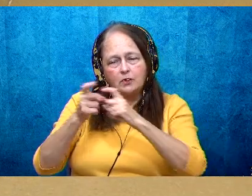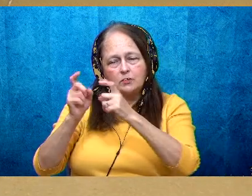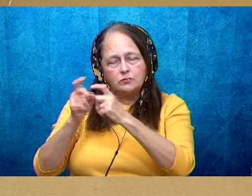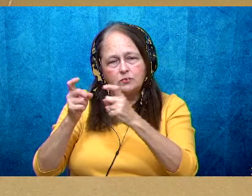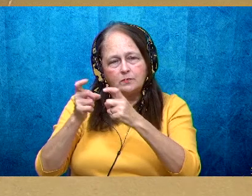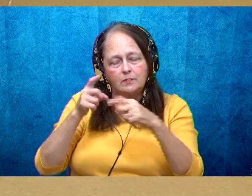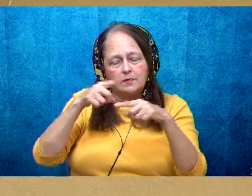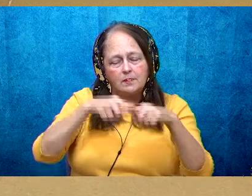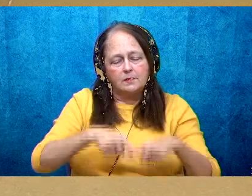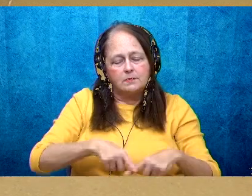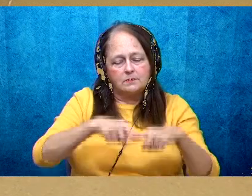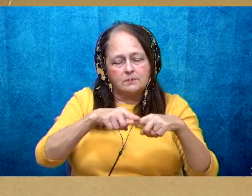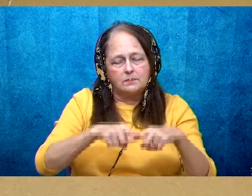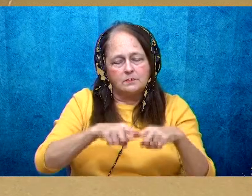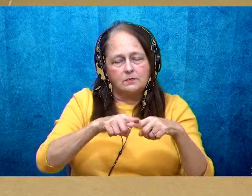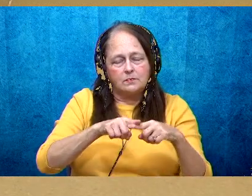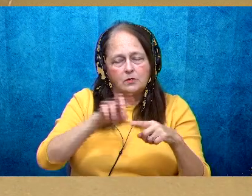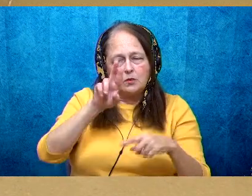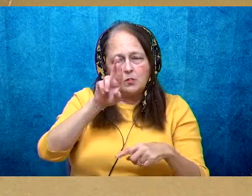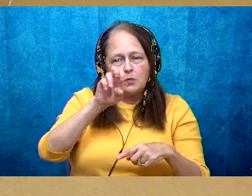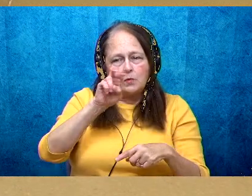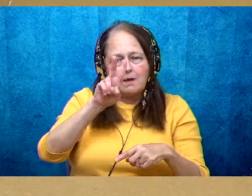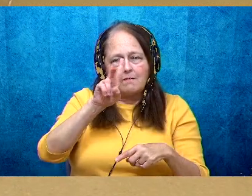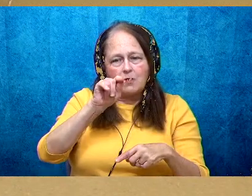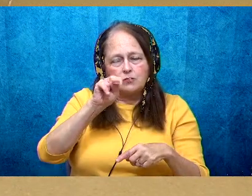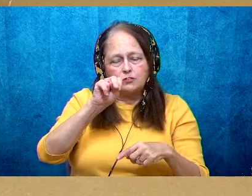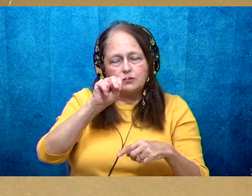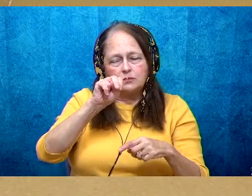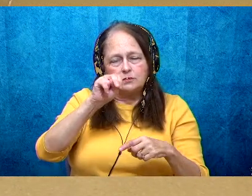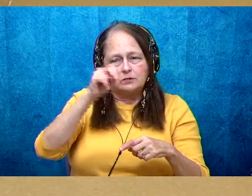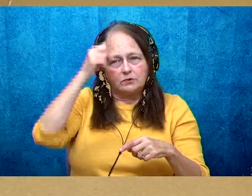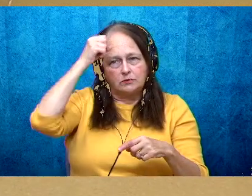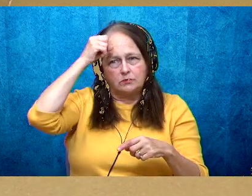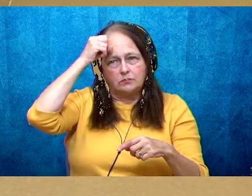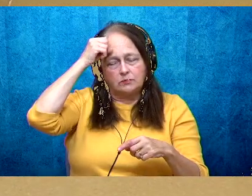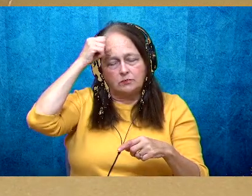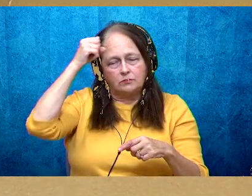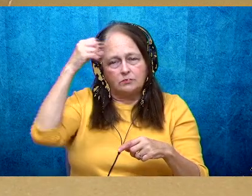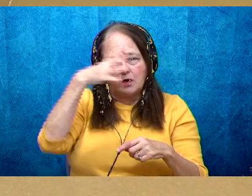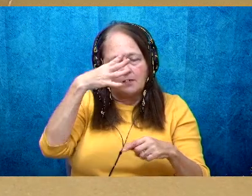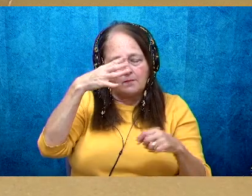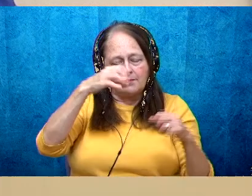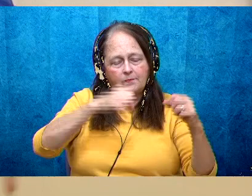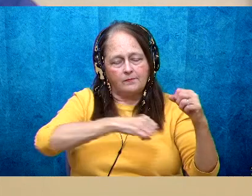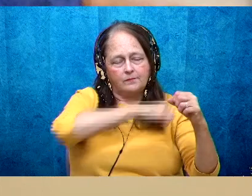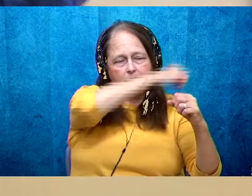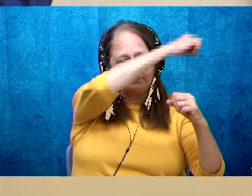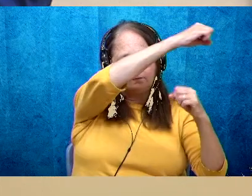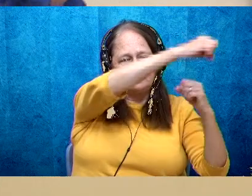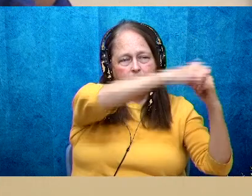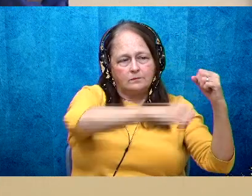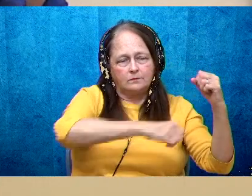on the revolution around the sun. There are only 2 days throughout the course of the entire